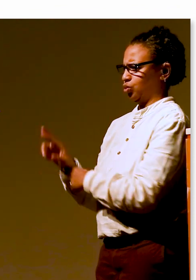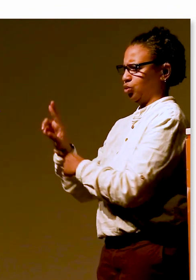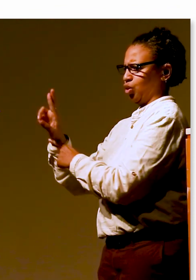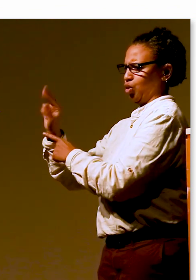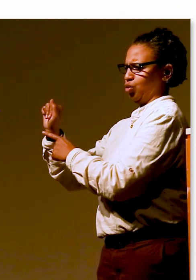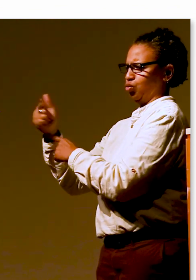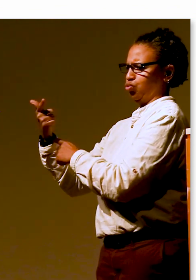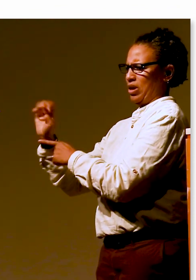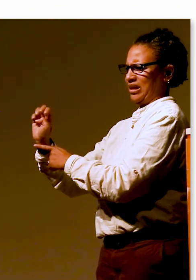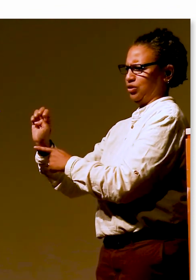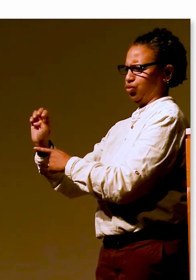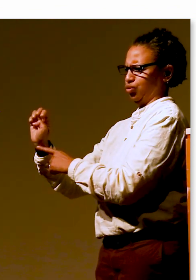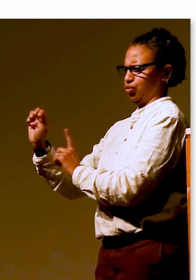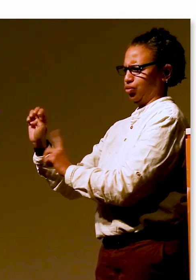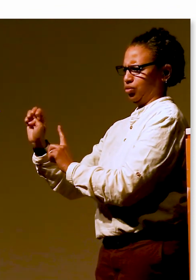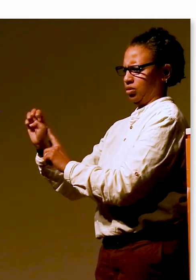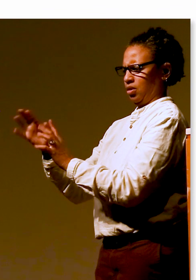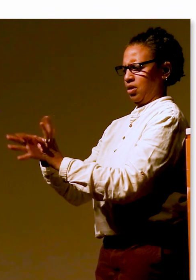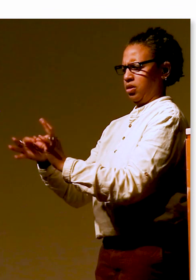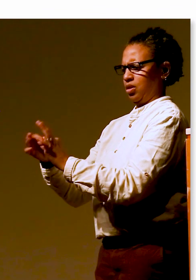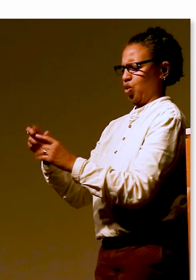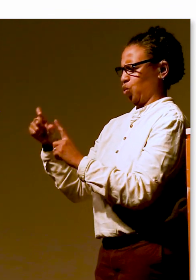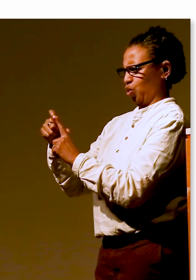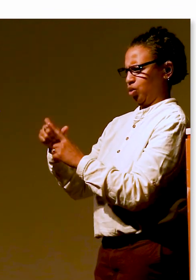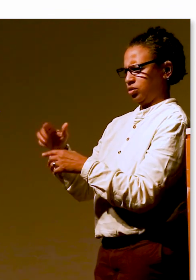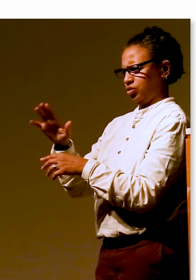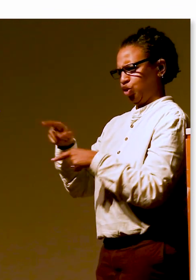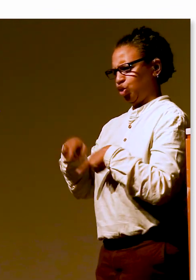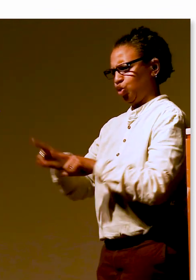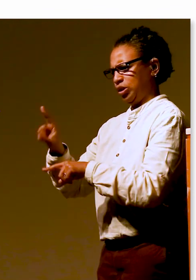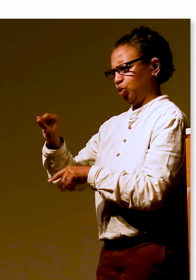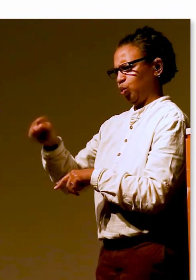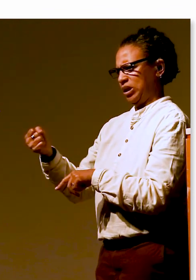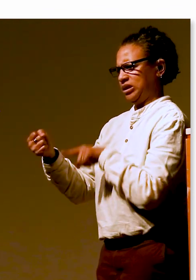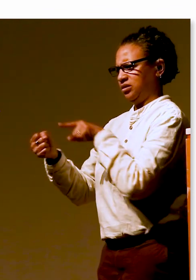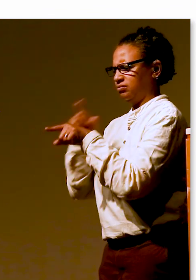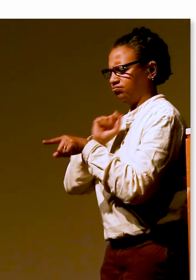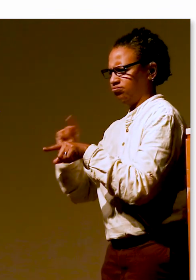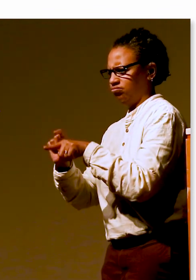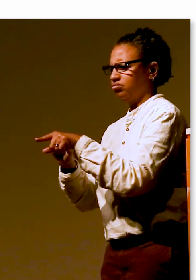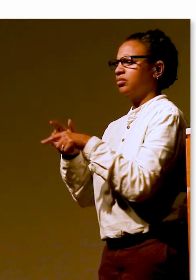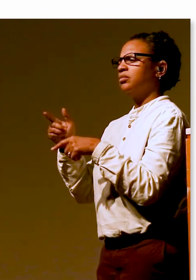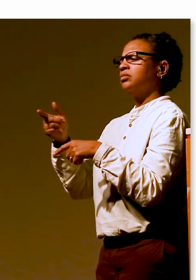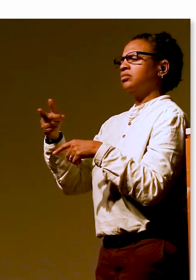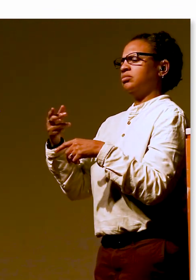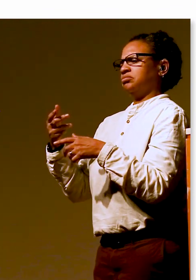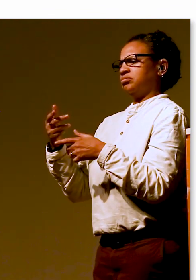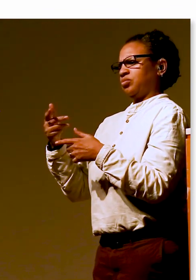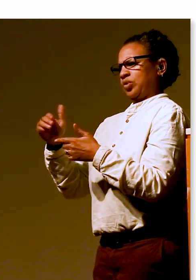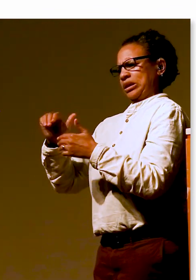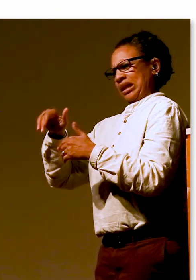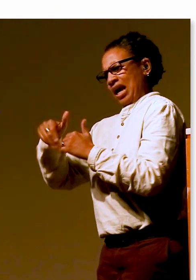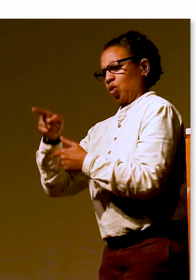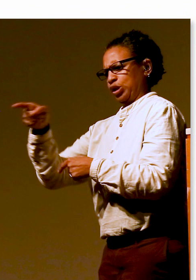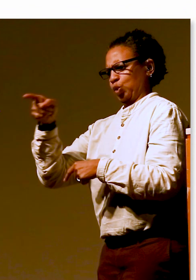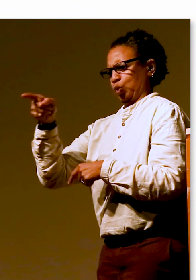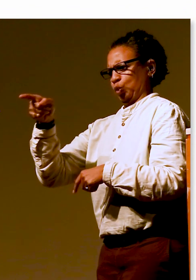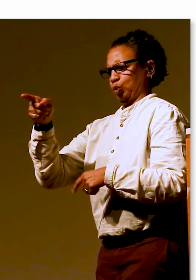there was a world of Black art and artists. How did you, could you talk a little bit more about how did you